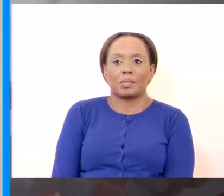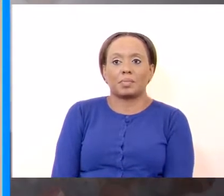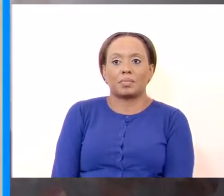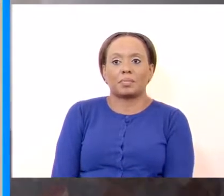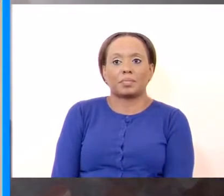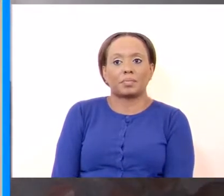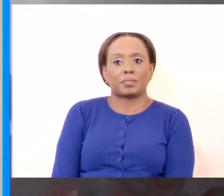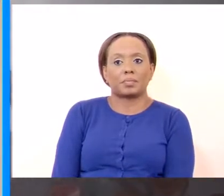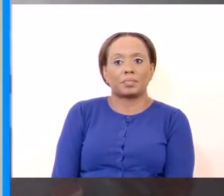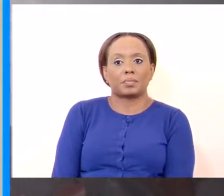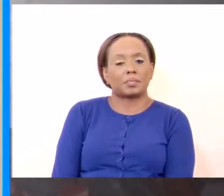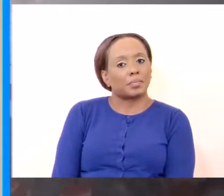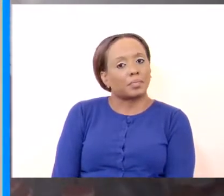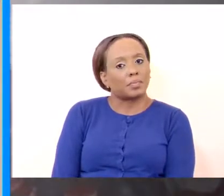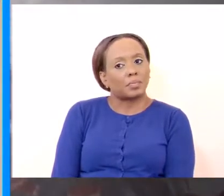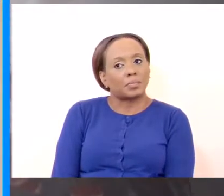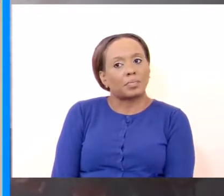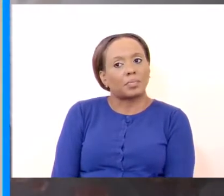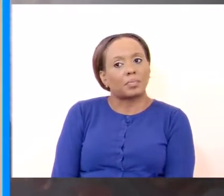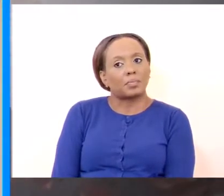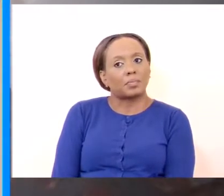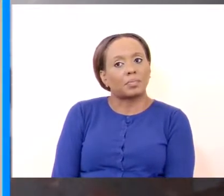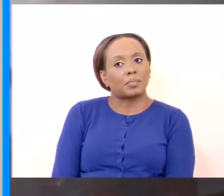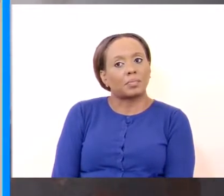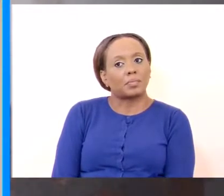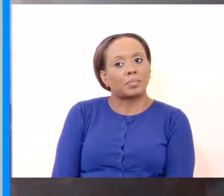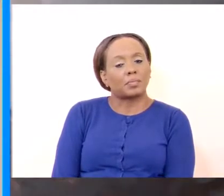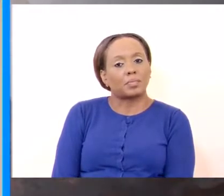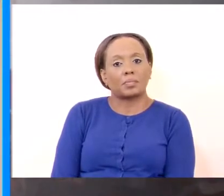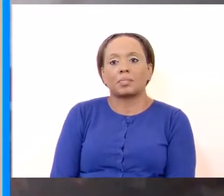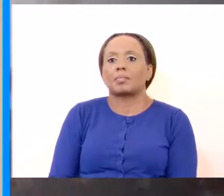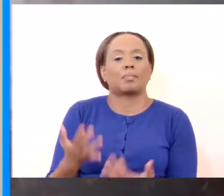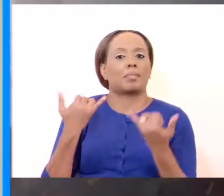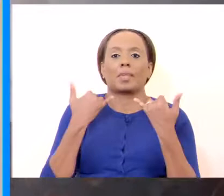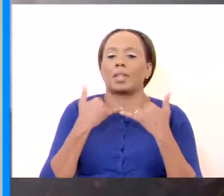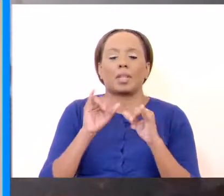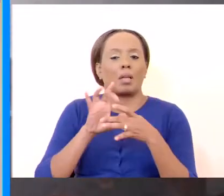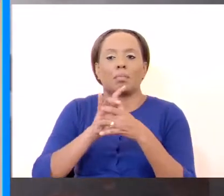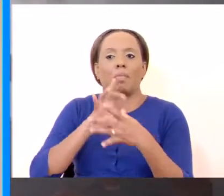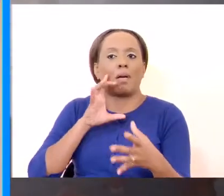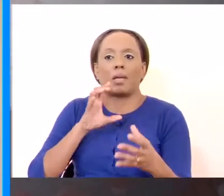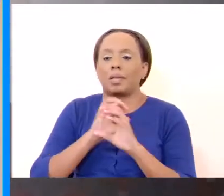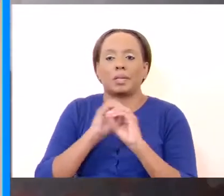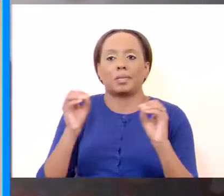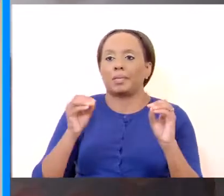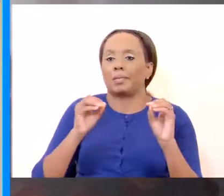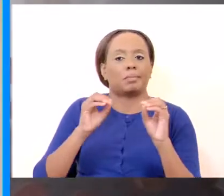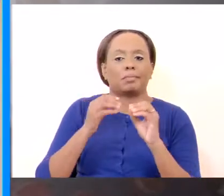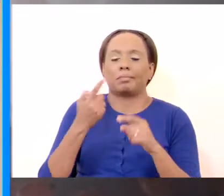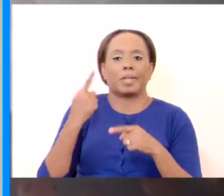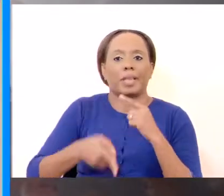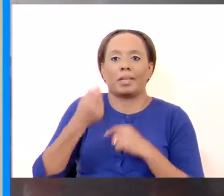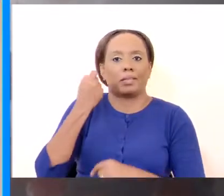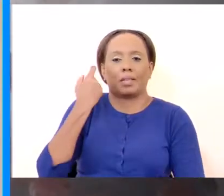Actually have a document. A document with the statistics.